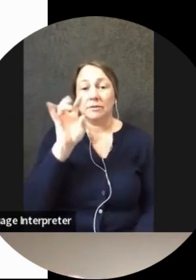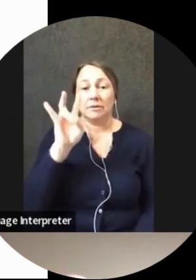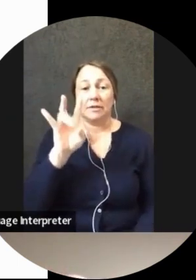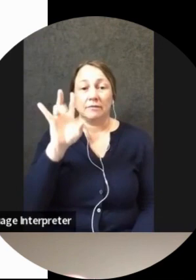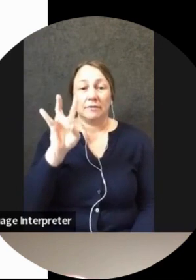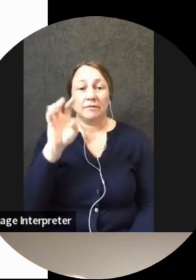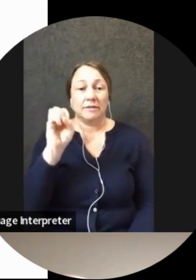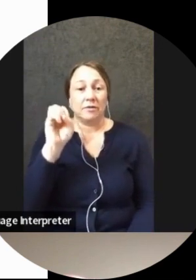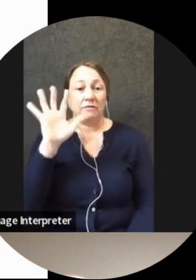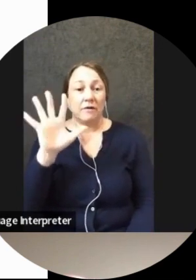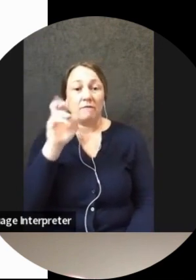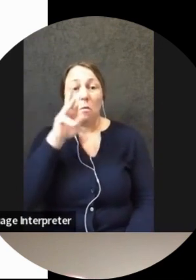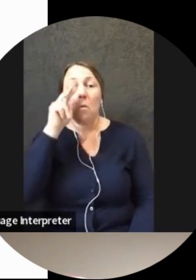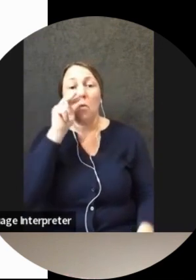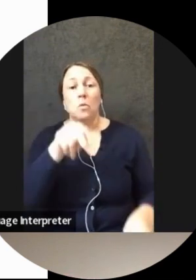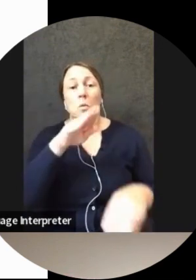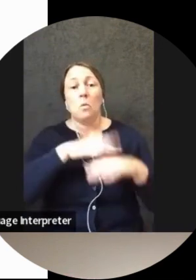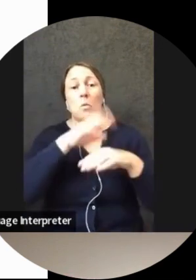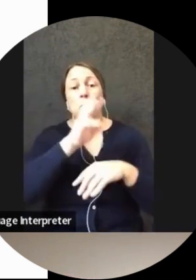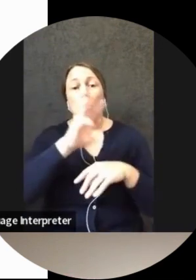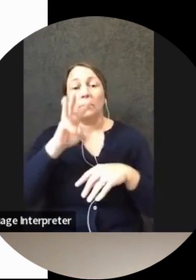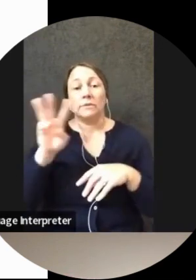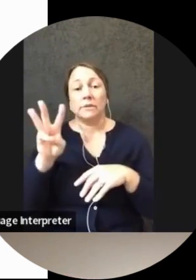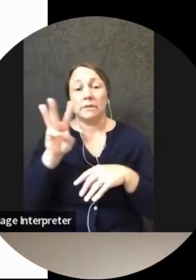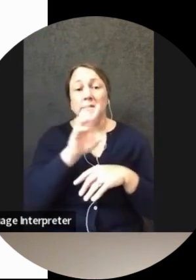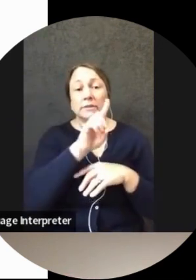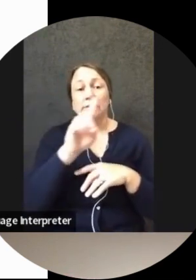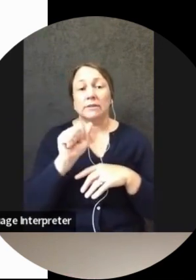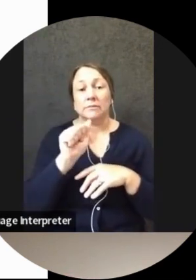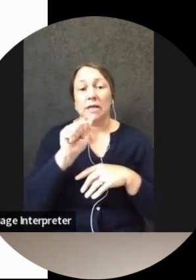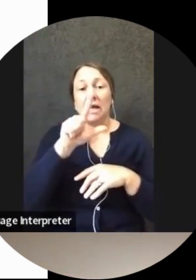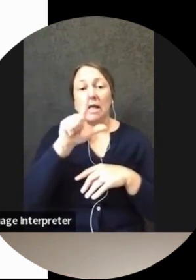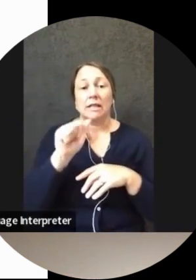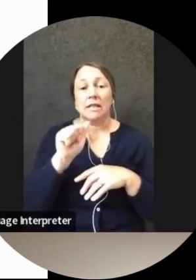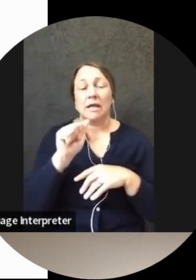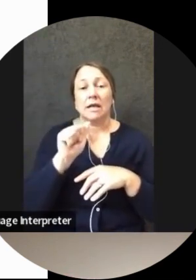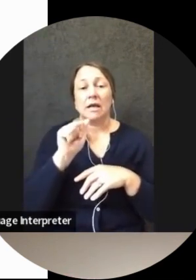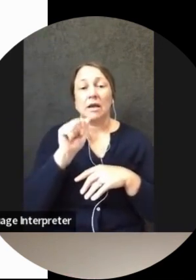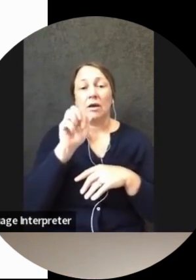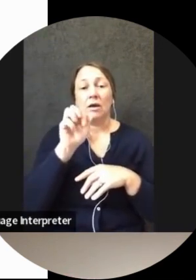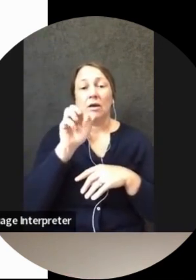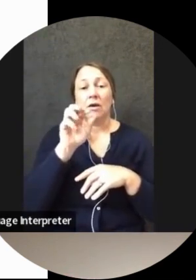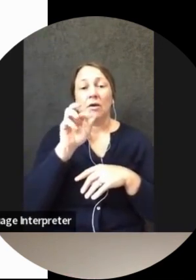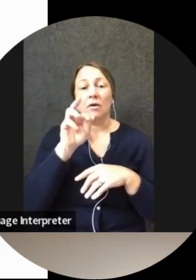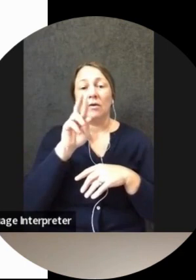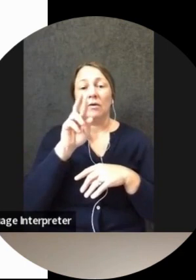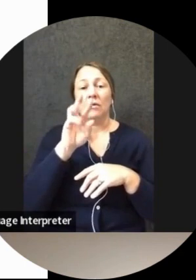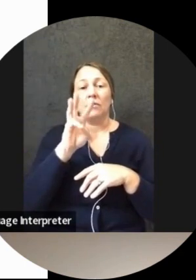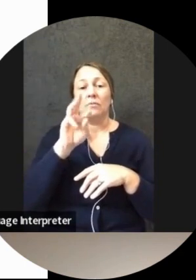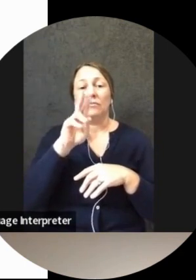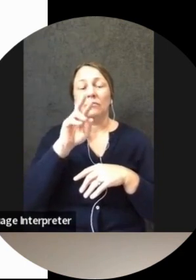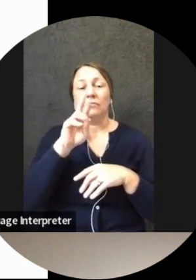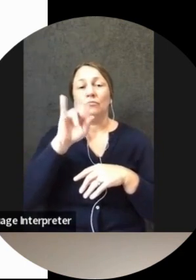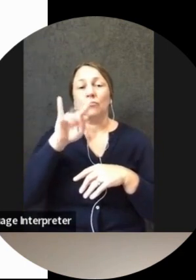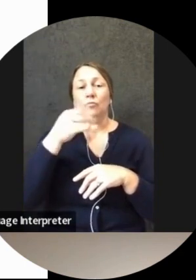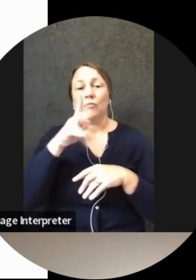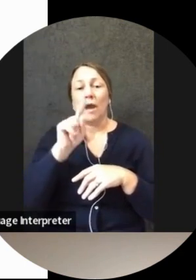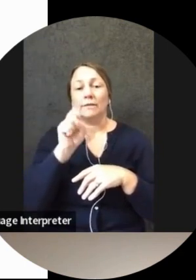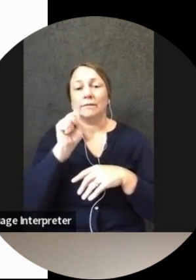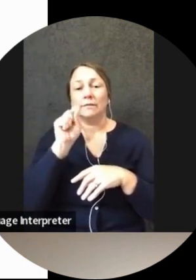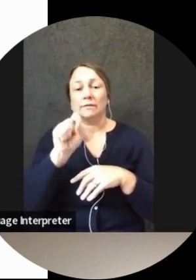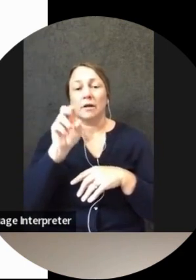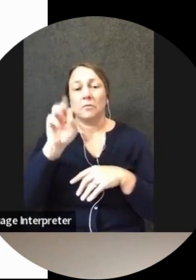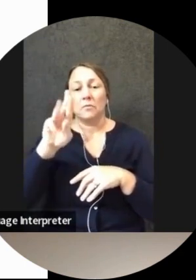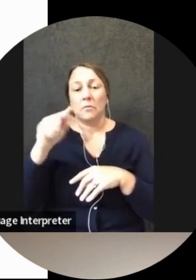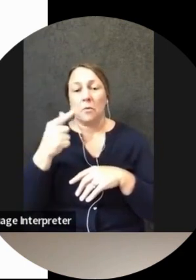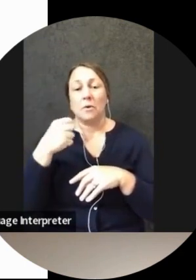1-800-960-7705 or visit our website at disabilityrightsla.org. And all of this information, we have our staff has